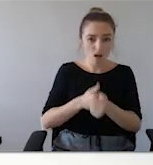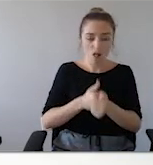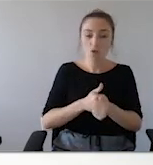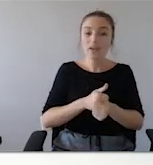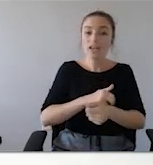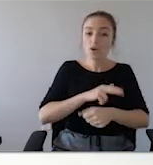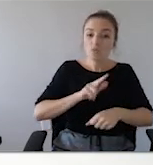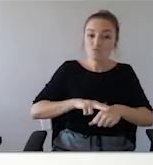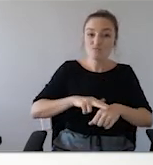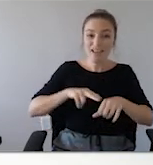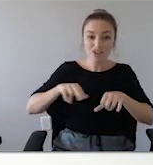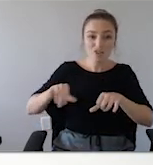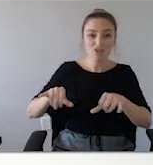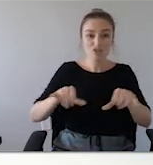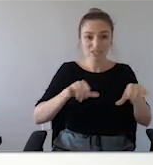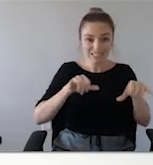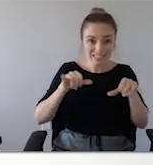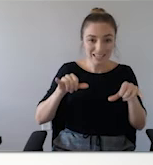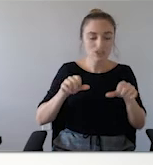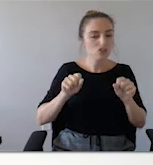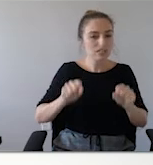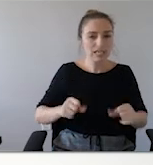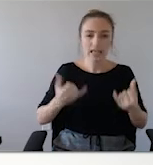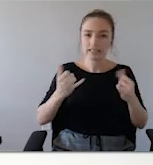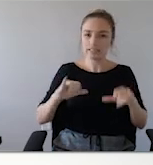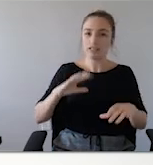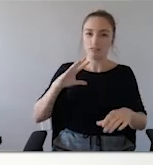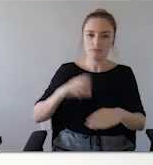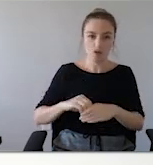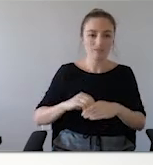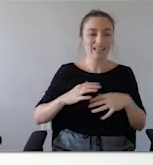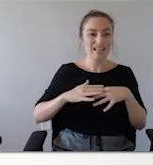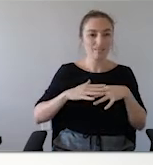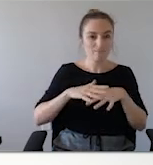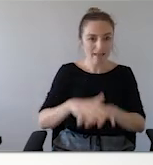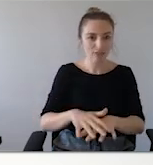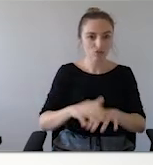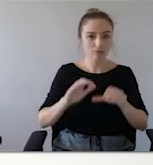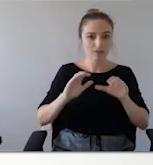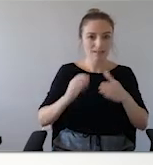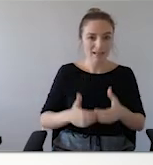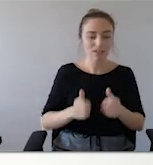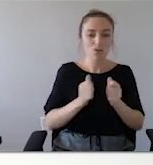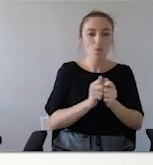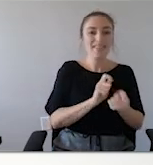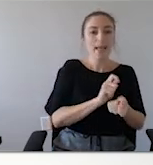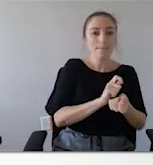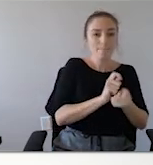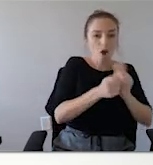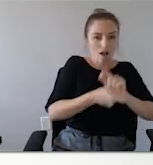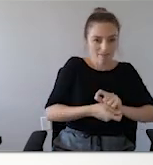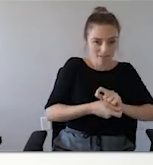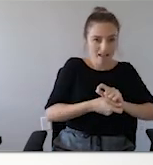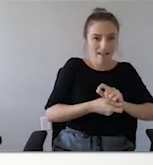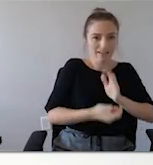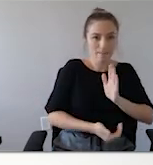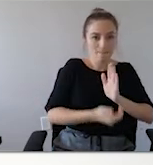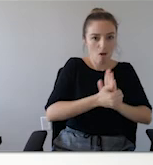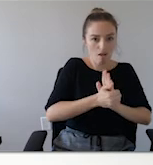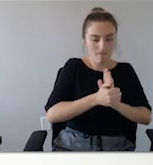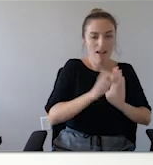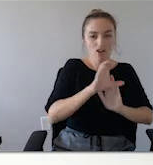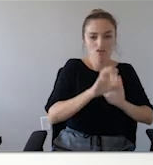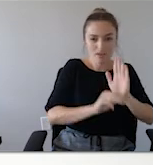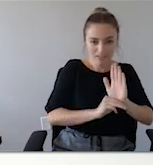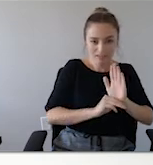IEP, they could be in regular ed on modified curriculum in the regular setting, so they're included with their peers. Separation is not